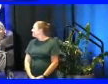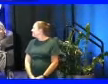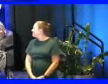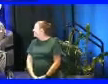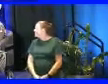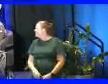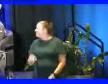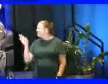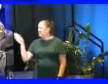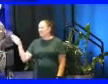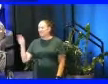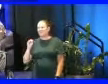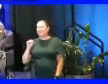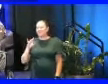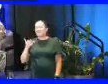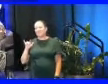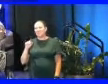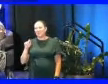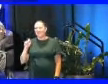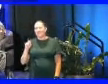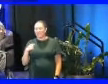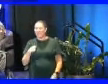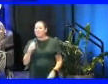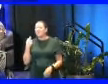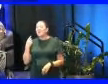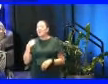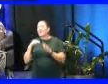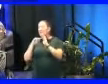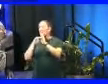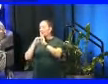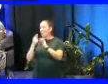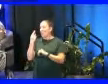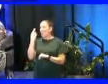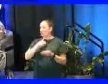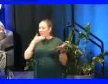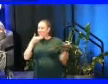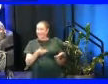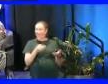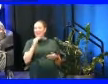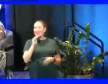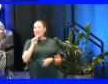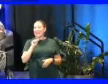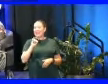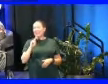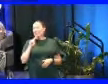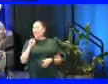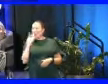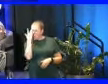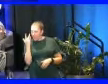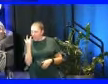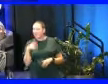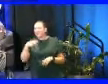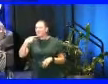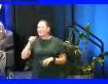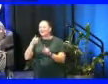And also one of the reason inviting, and I'm just going to model for you all, invited Vicki because, even though